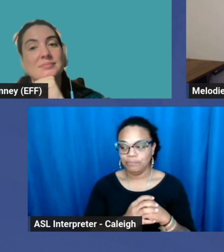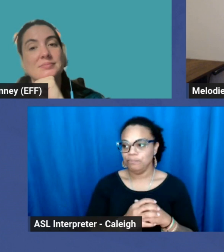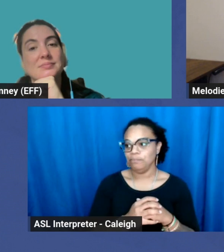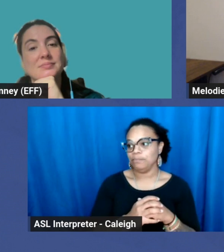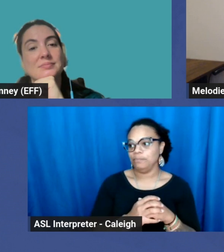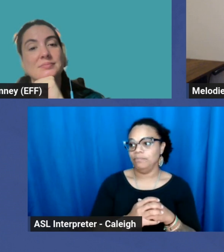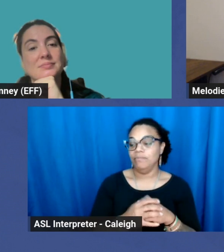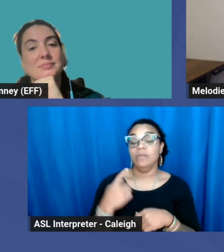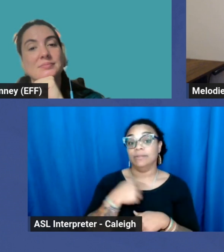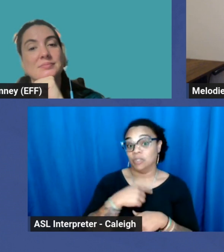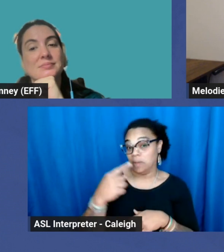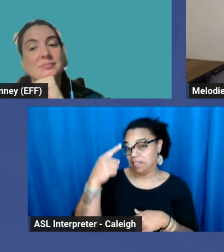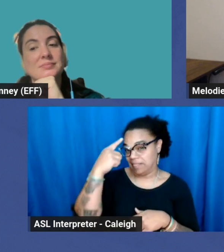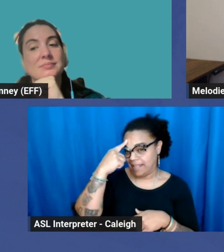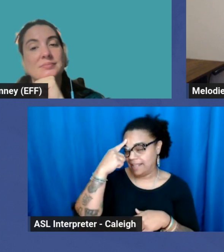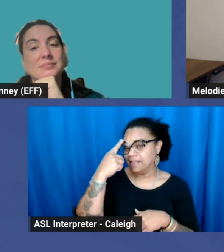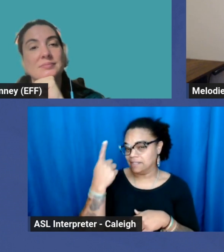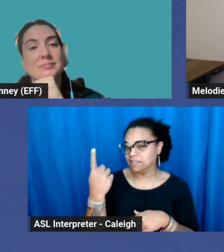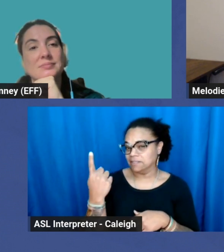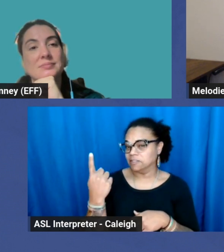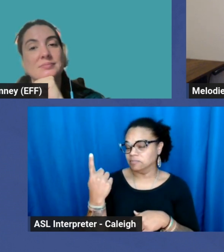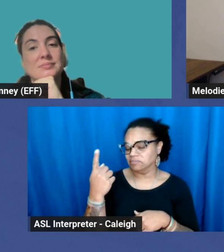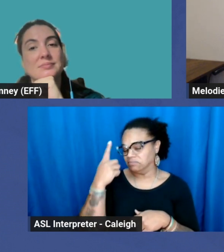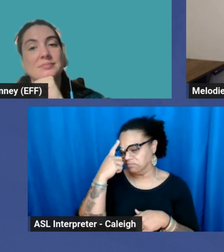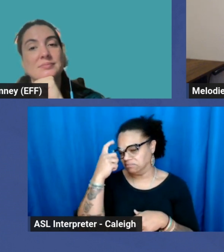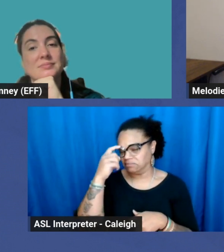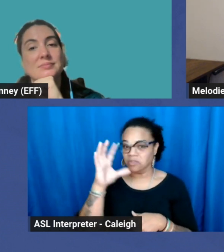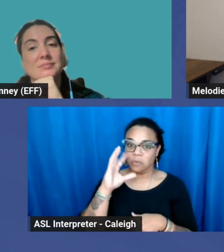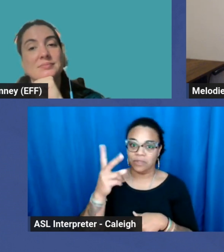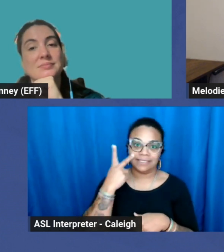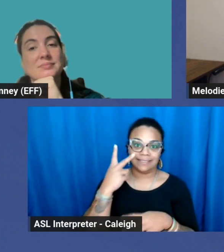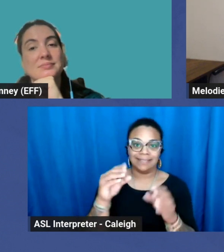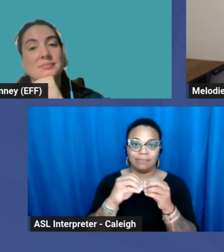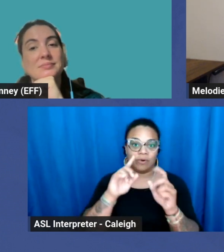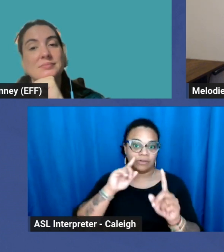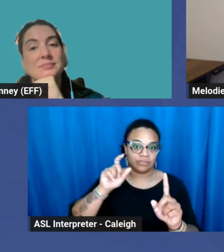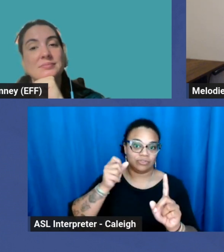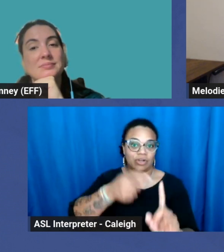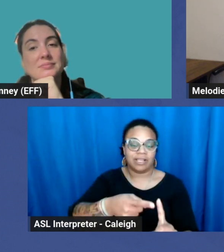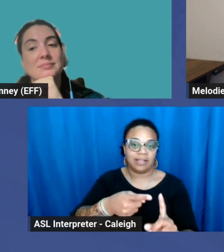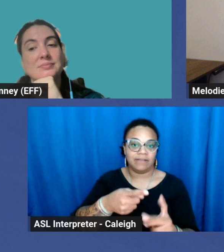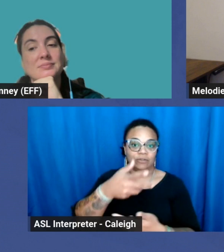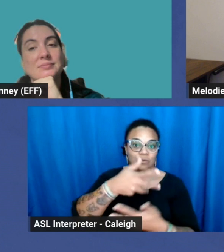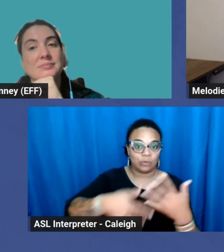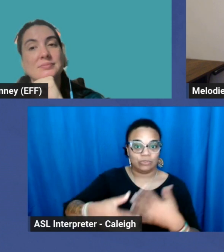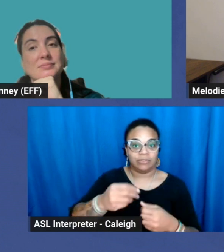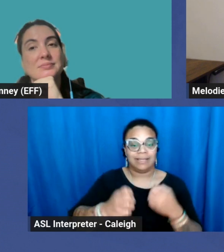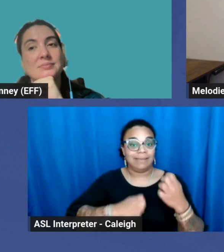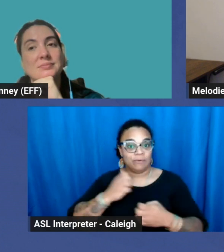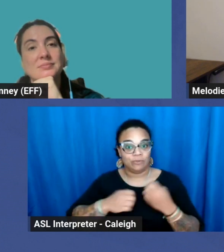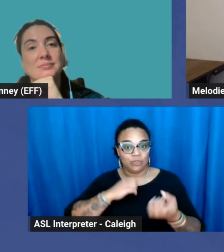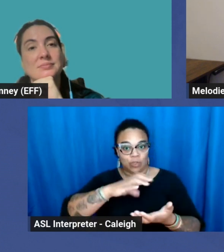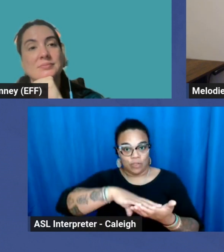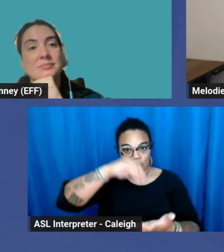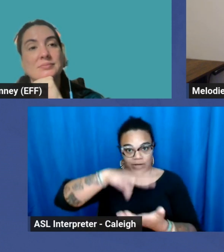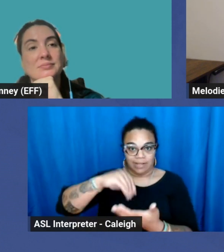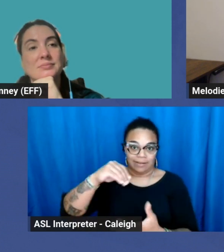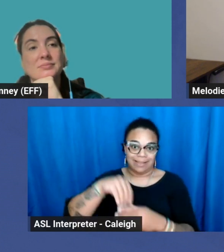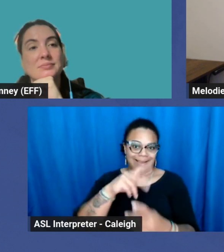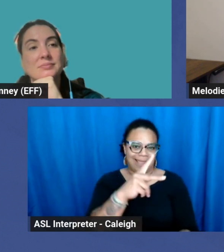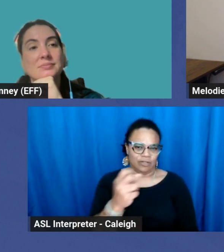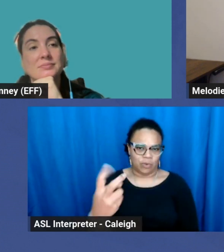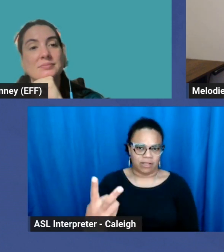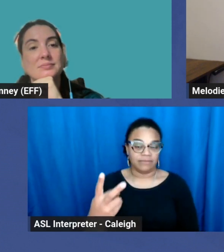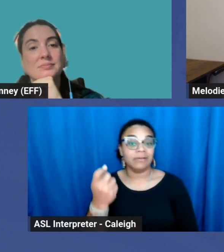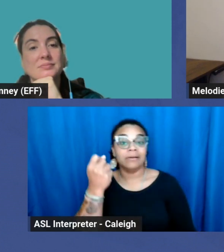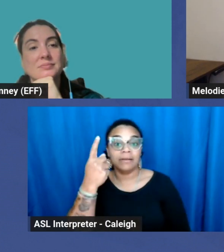think we're probably going to see the targeting of social emotional learning in K through 12 schools. And for those who don't know,